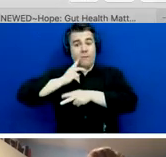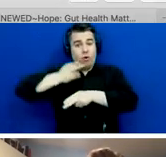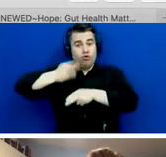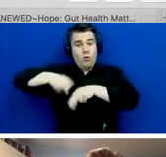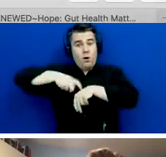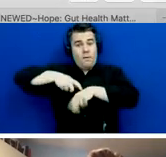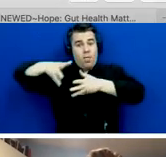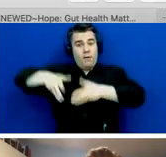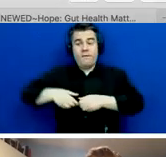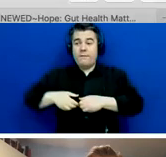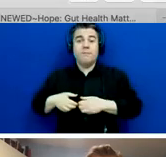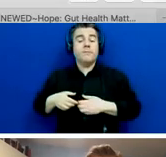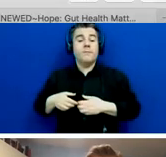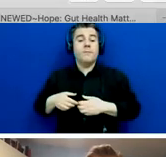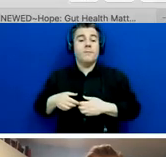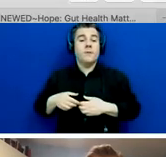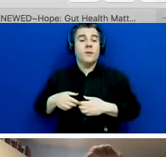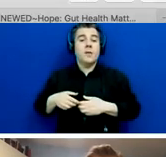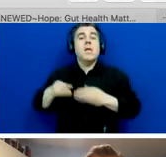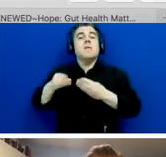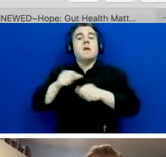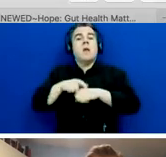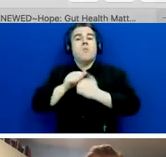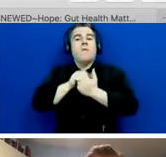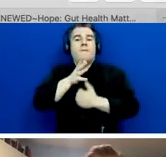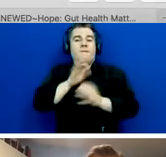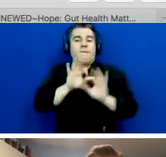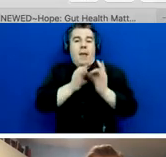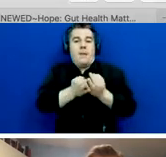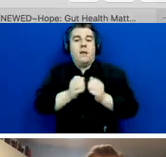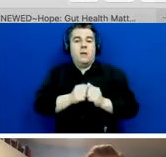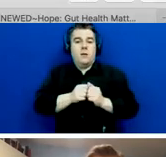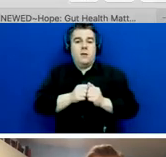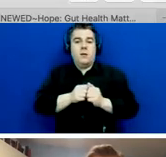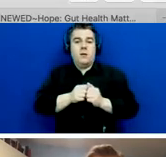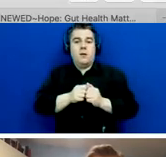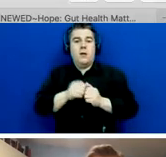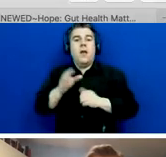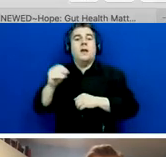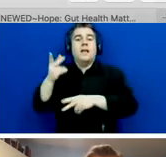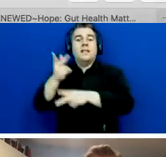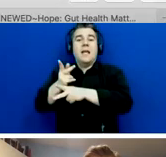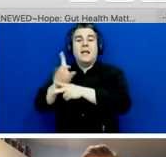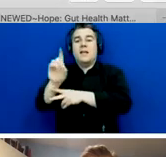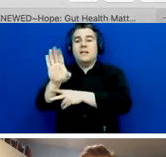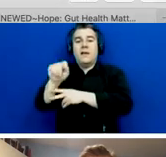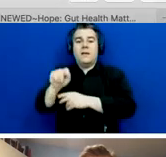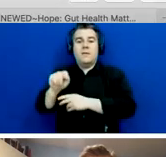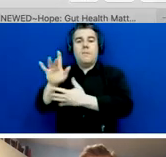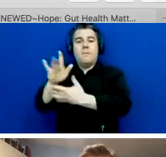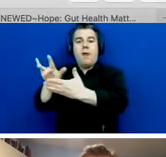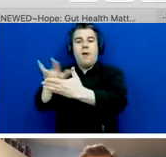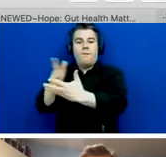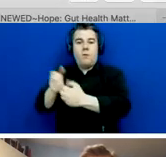had was spending time with his family and taking care of the debt that he had. He was very